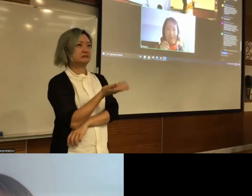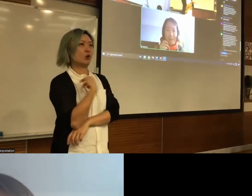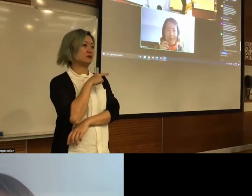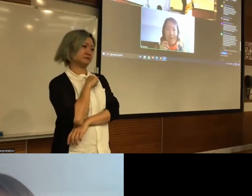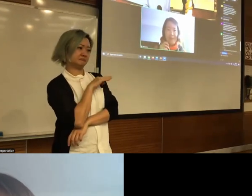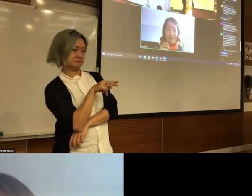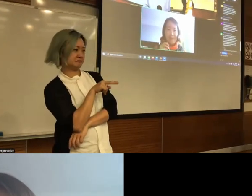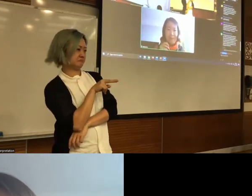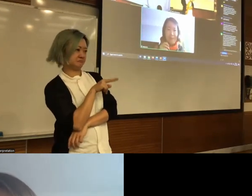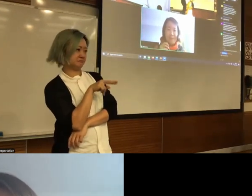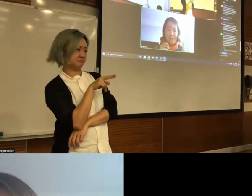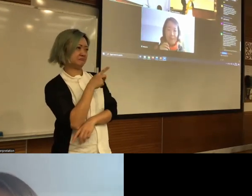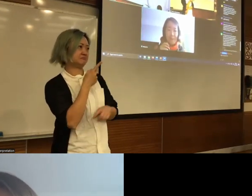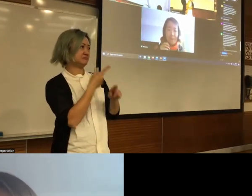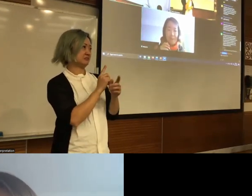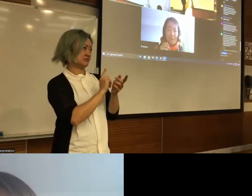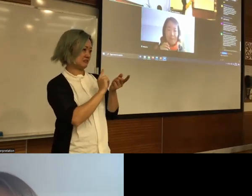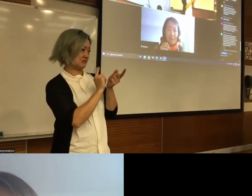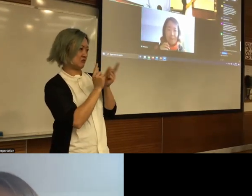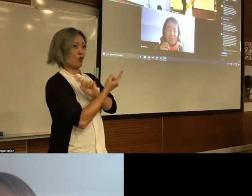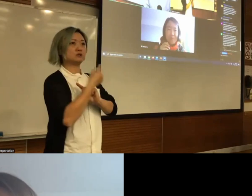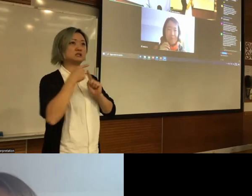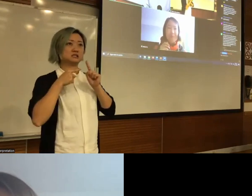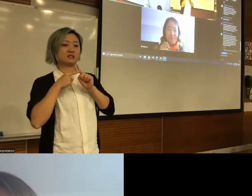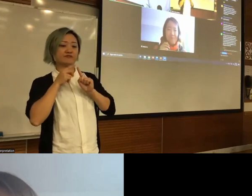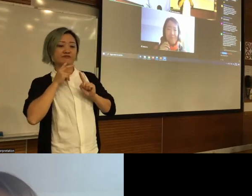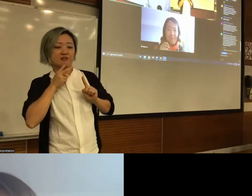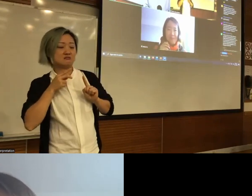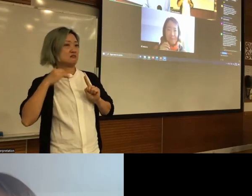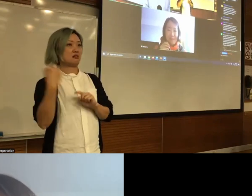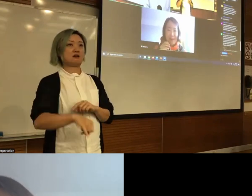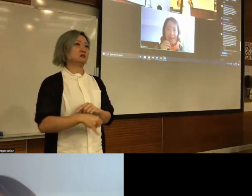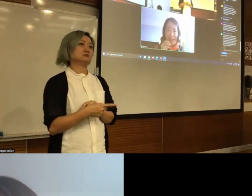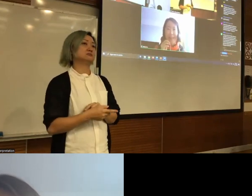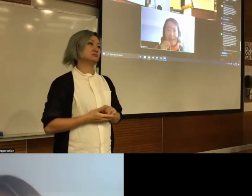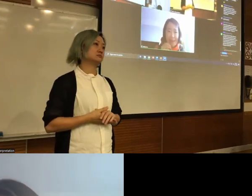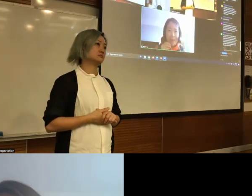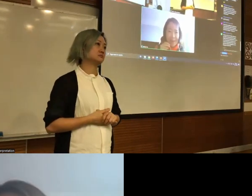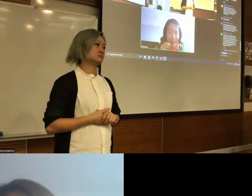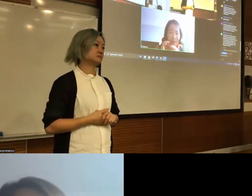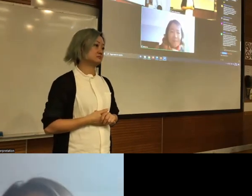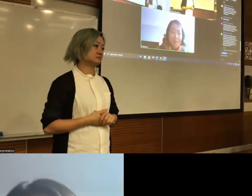see this as replacing interpreters. Yeah. Okay. Thank you.